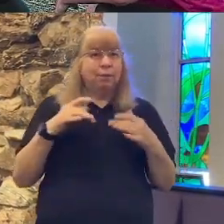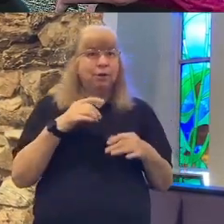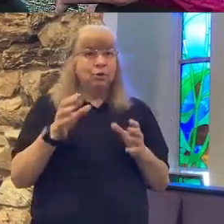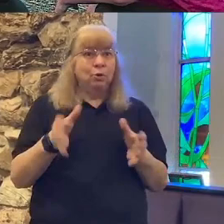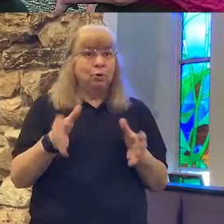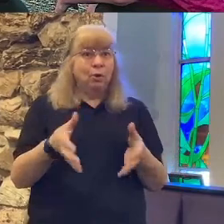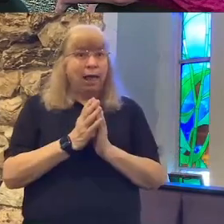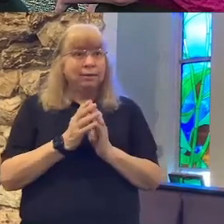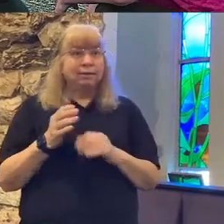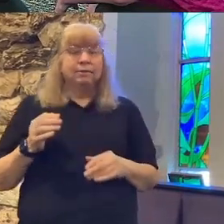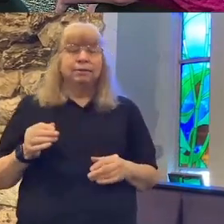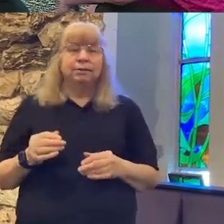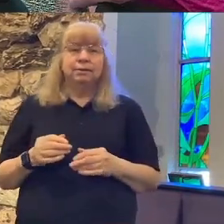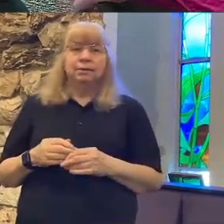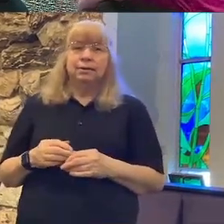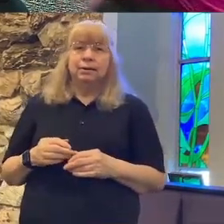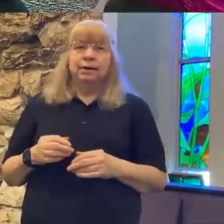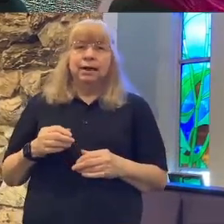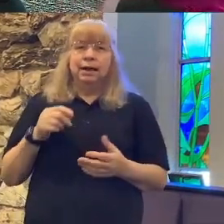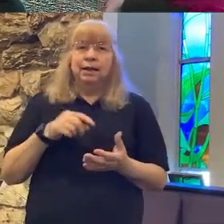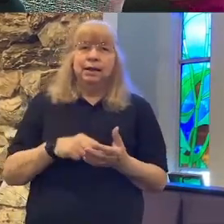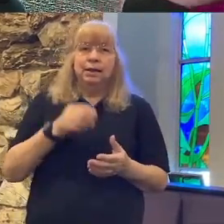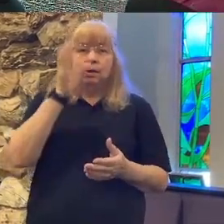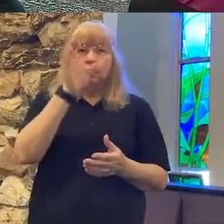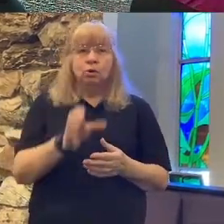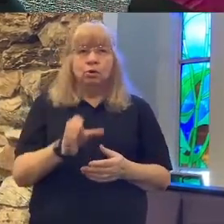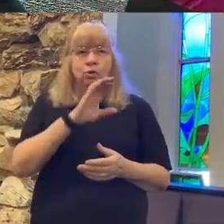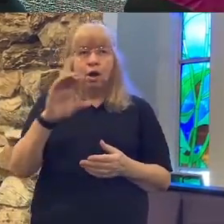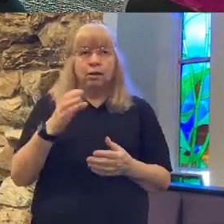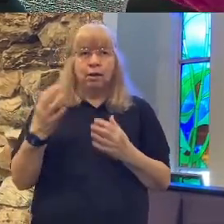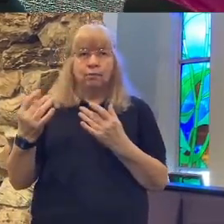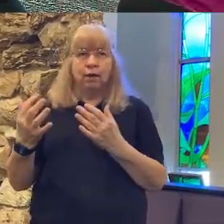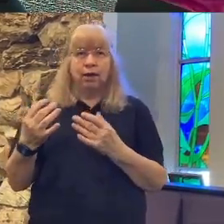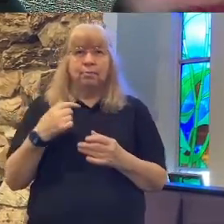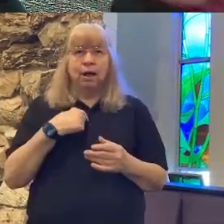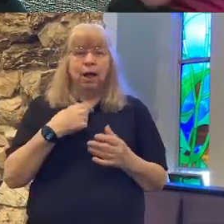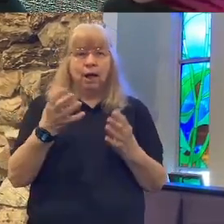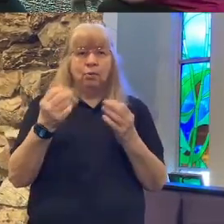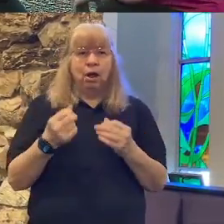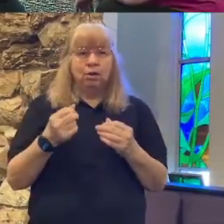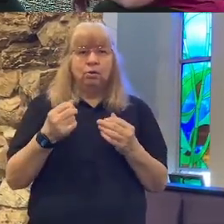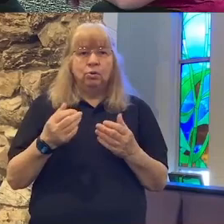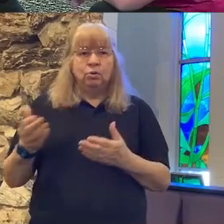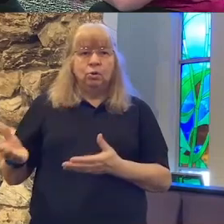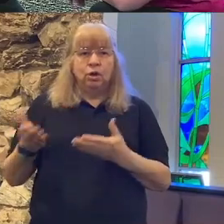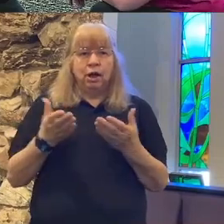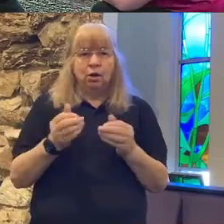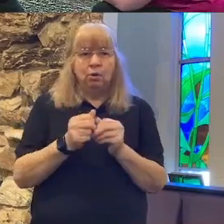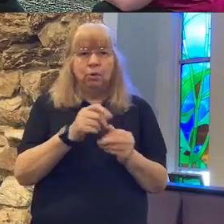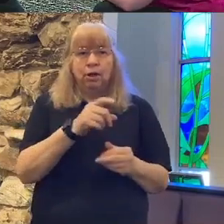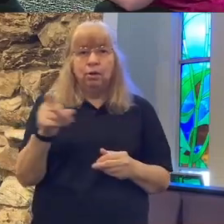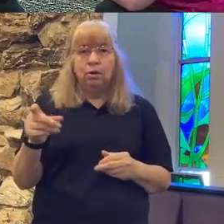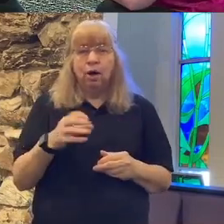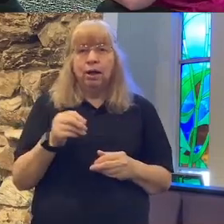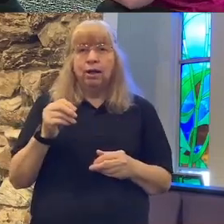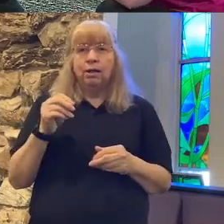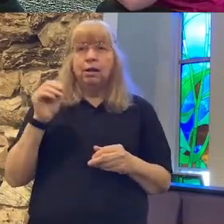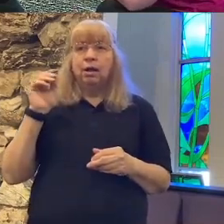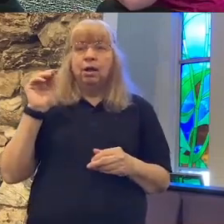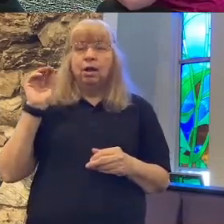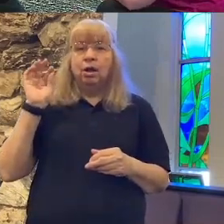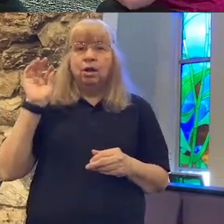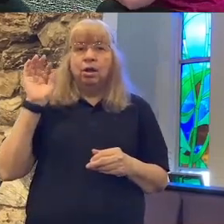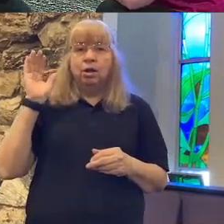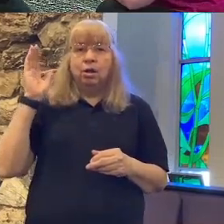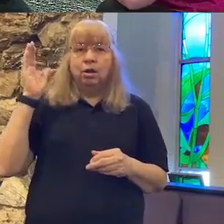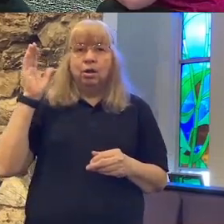So this cross and flame is what I want you to carry with you. And in the sermon today, we're going to find out